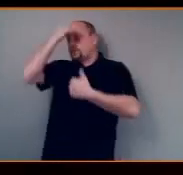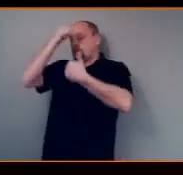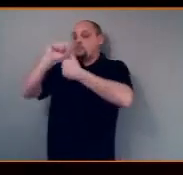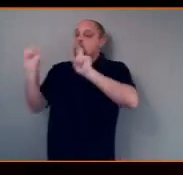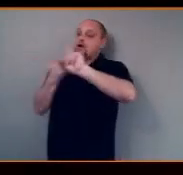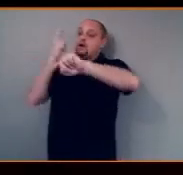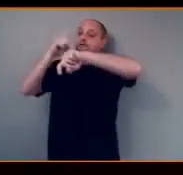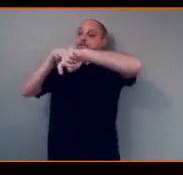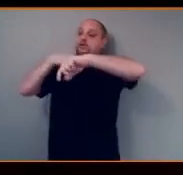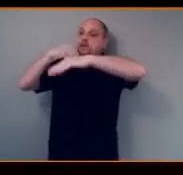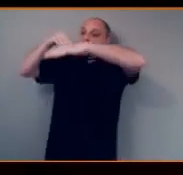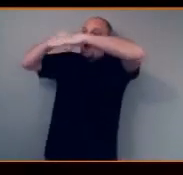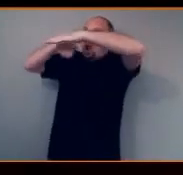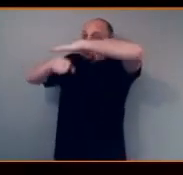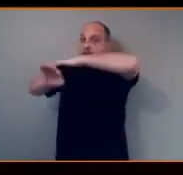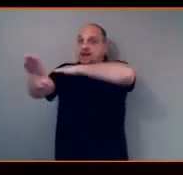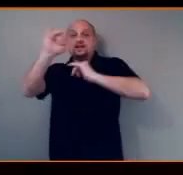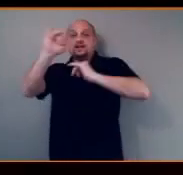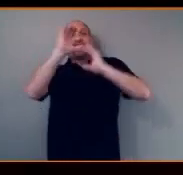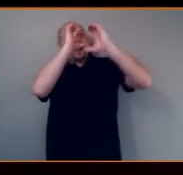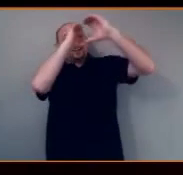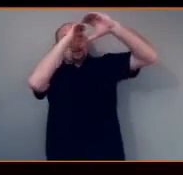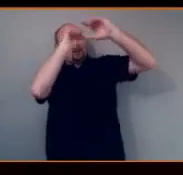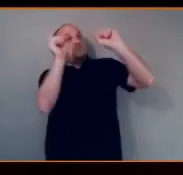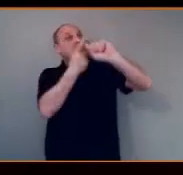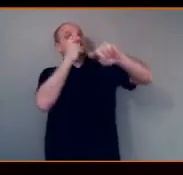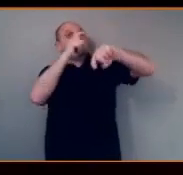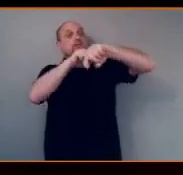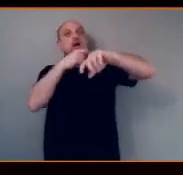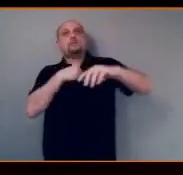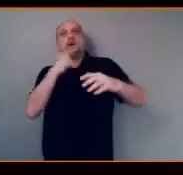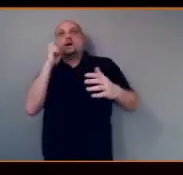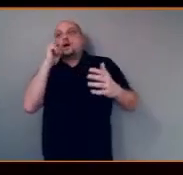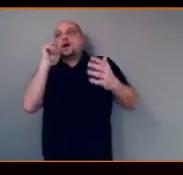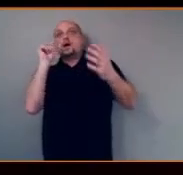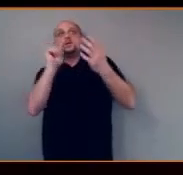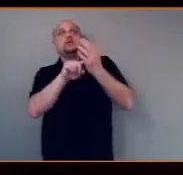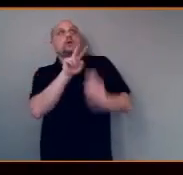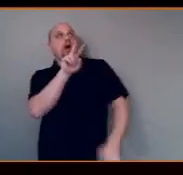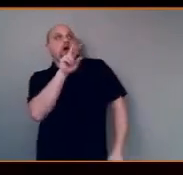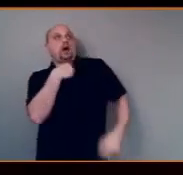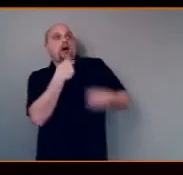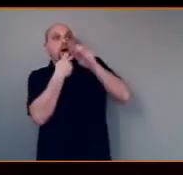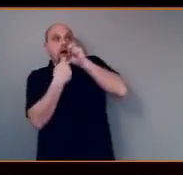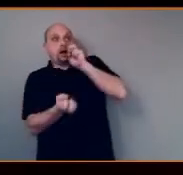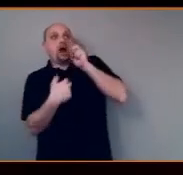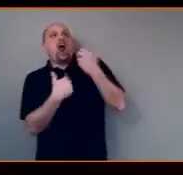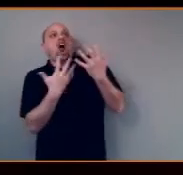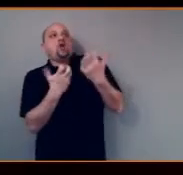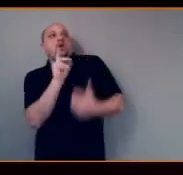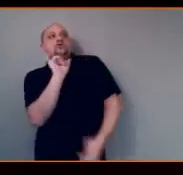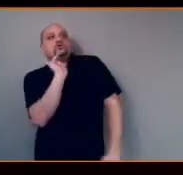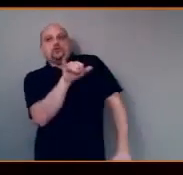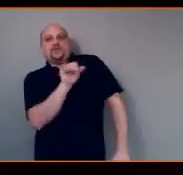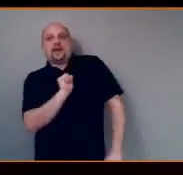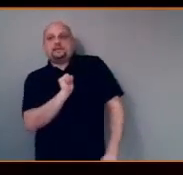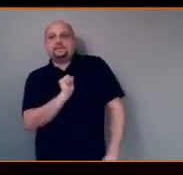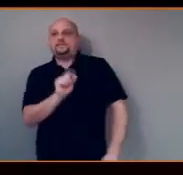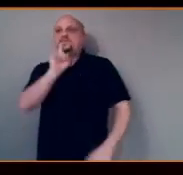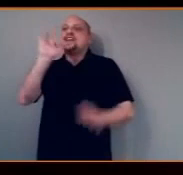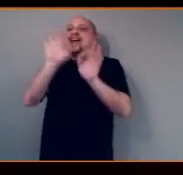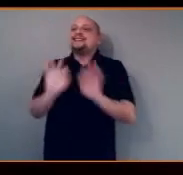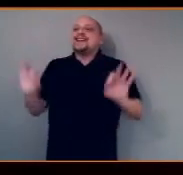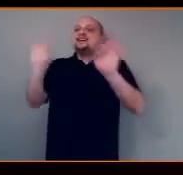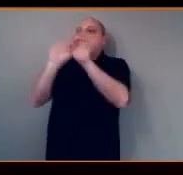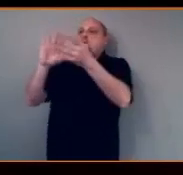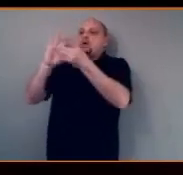inside that ginormous telescope, and I noticed, like, this is what I want to do one day. And I think that's a really important message for everyone out there.